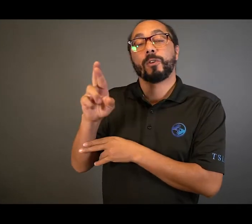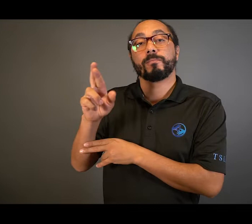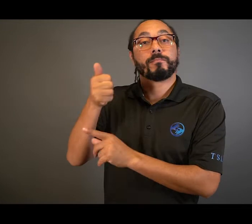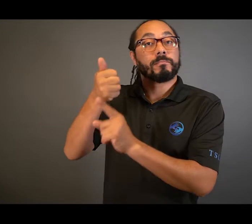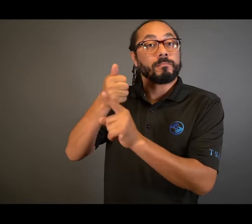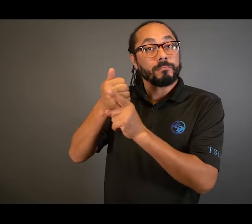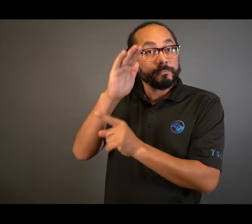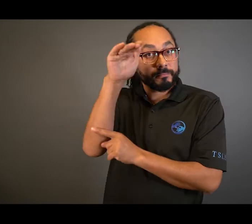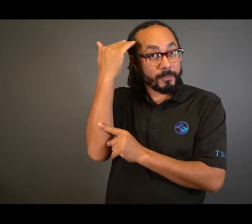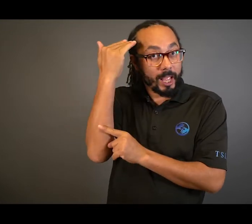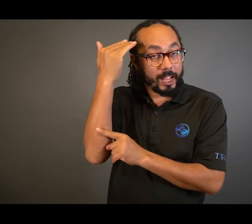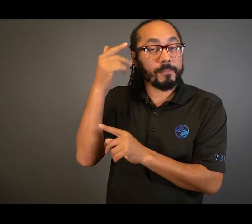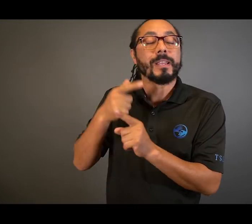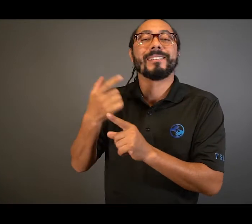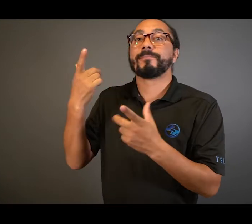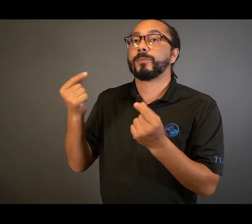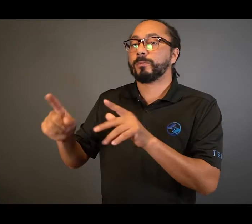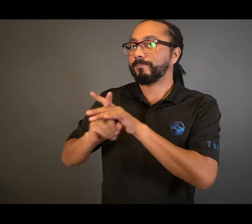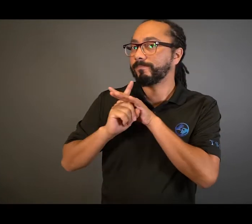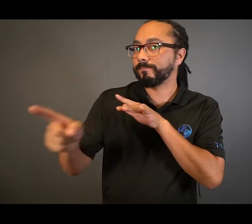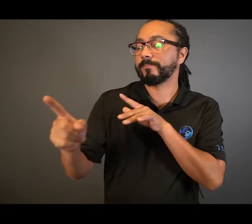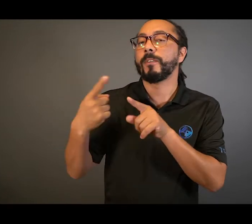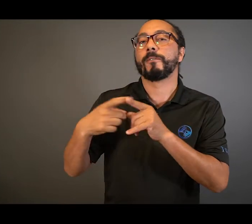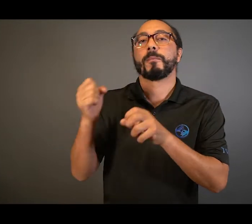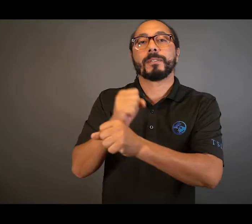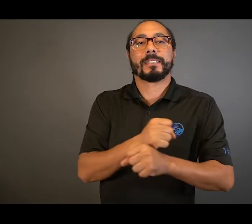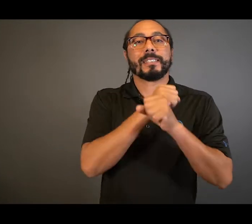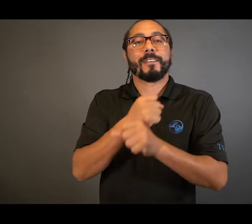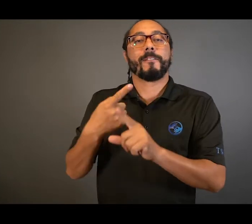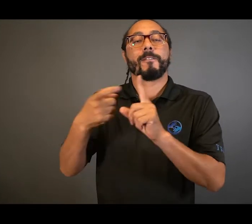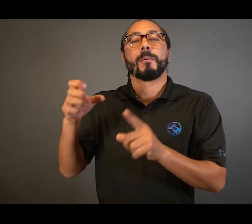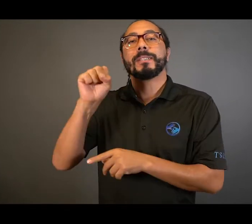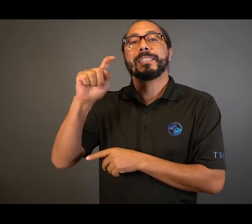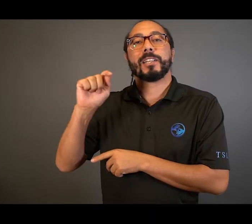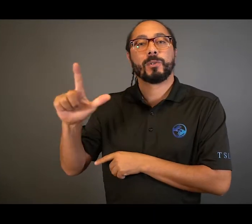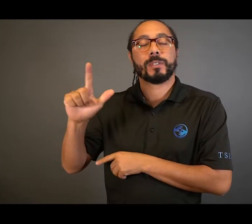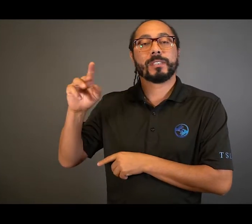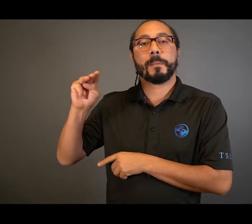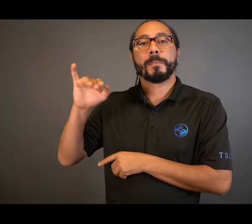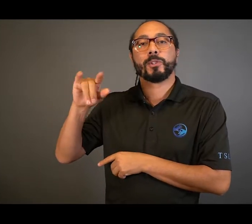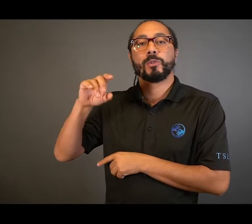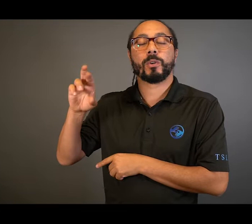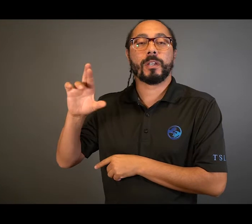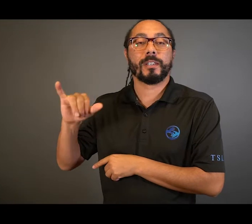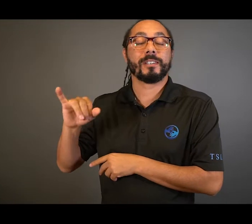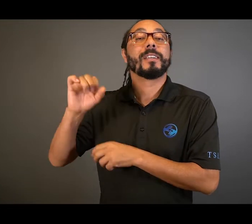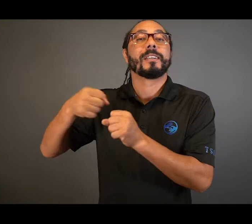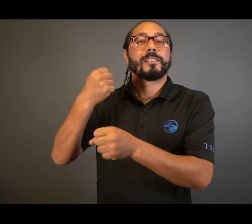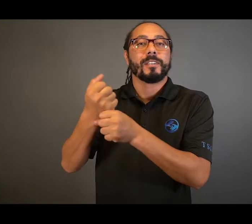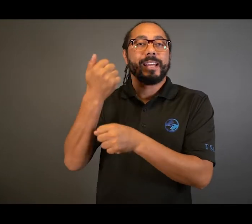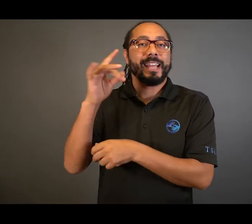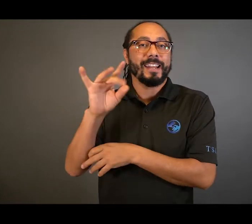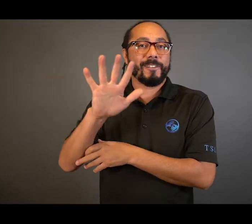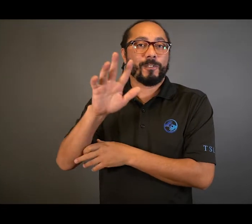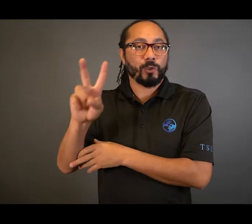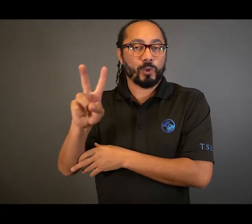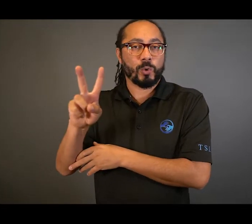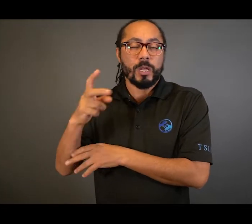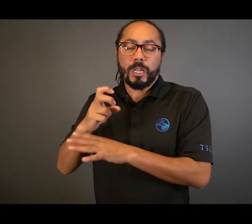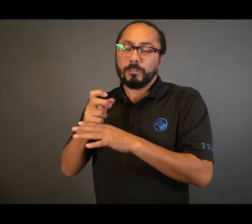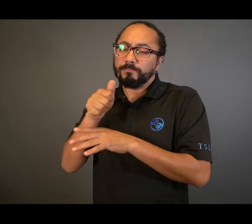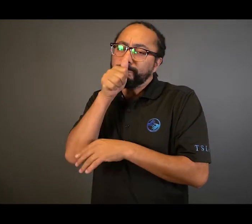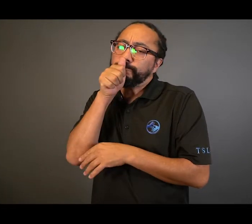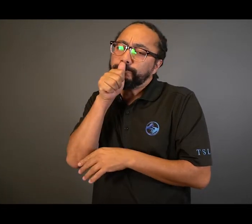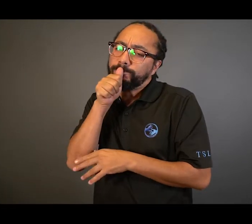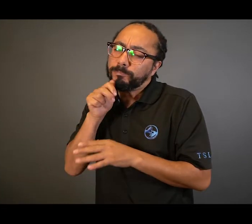Joshua Glover was a black man who had escaped enslavement in St. Louis, Missouri in 1852 and made the perilous